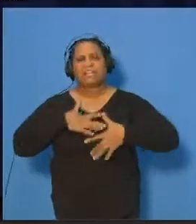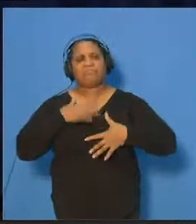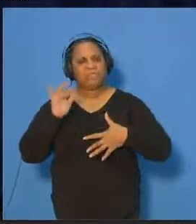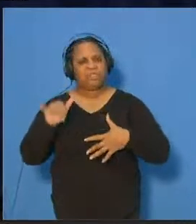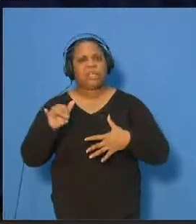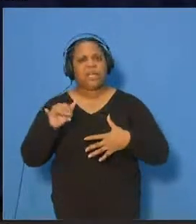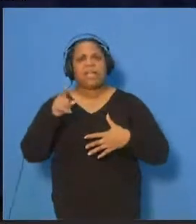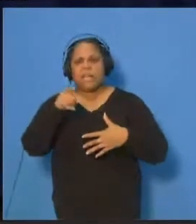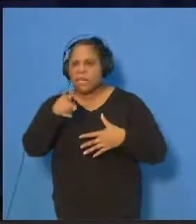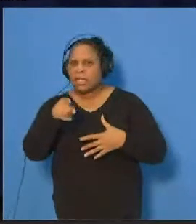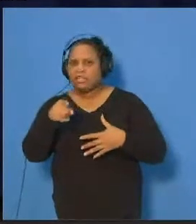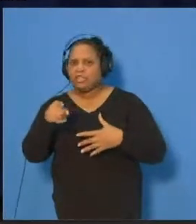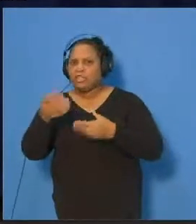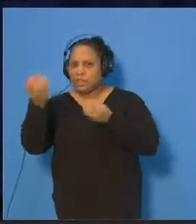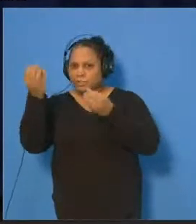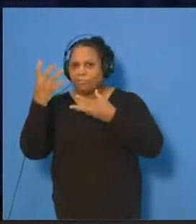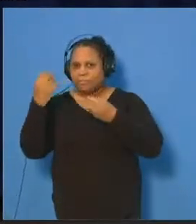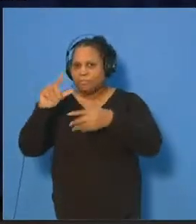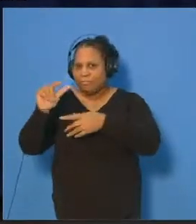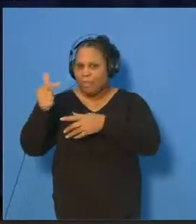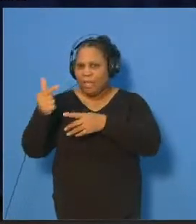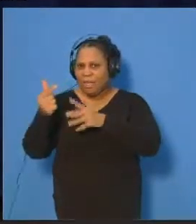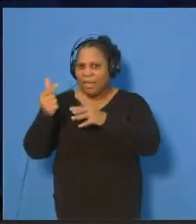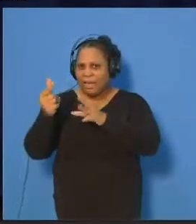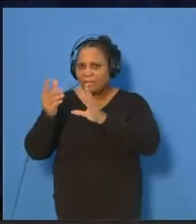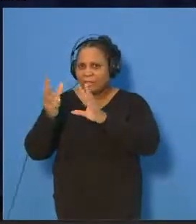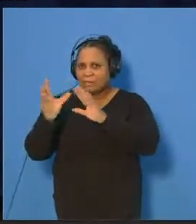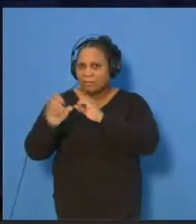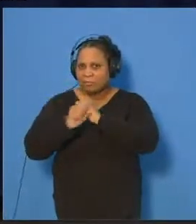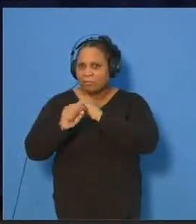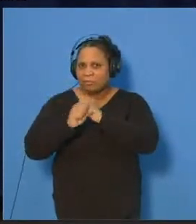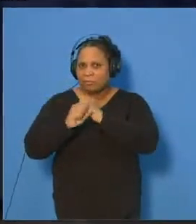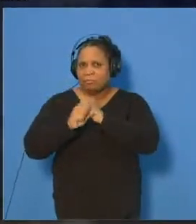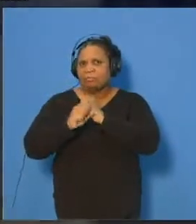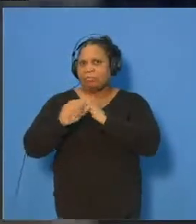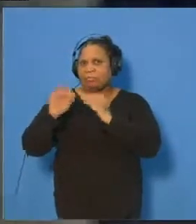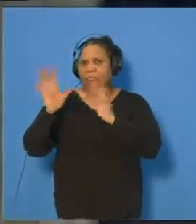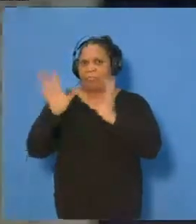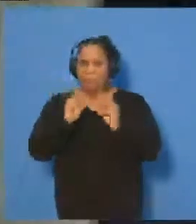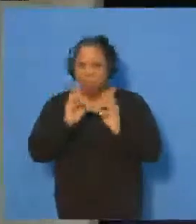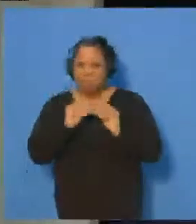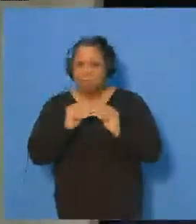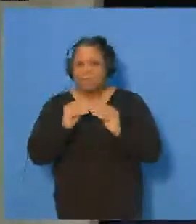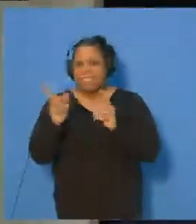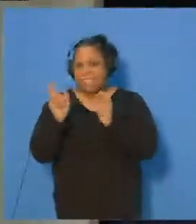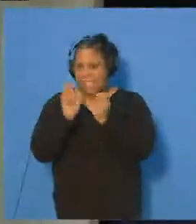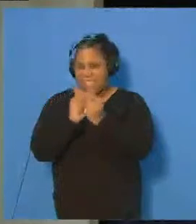press conference to provide us a precise update as to the exact numbers? I can do that.